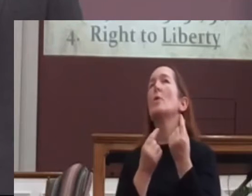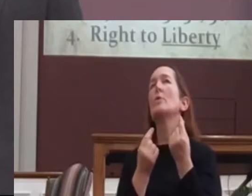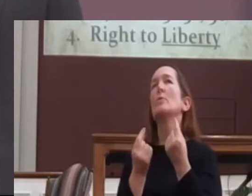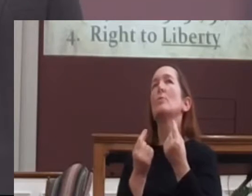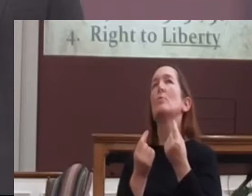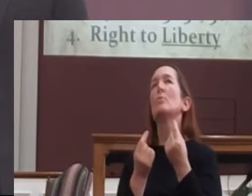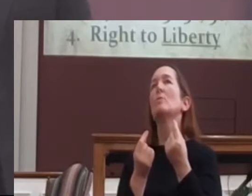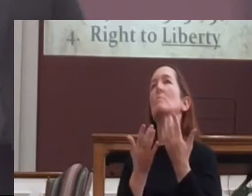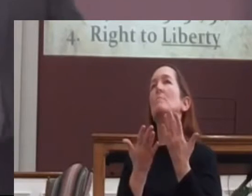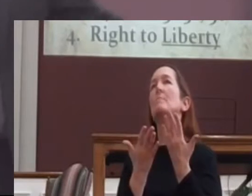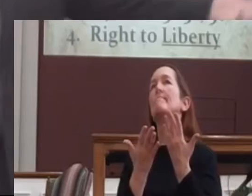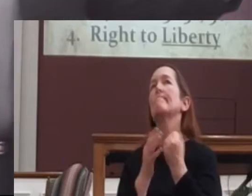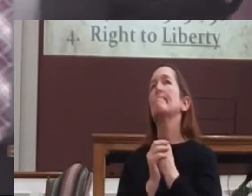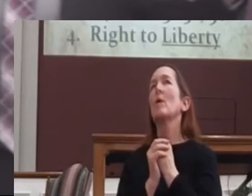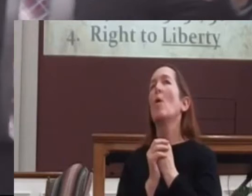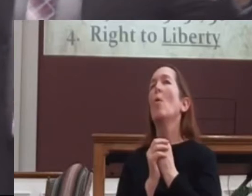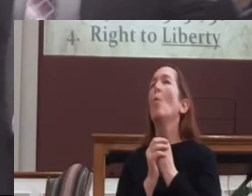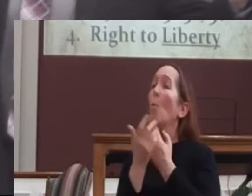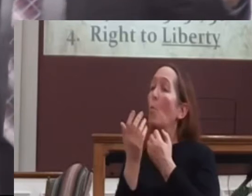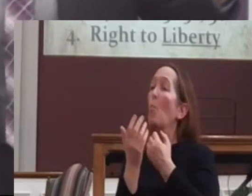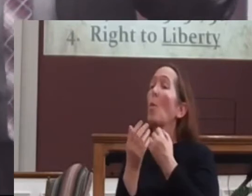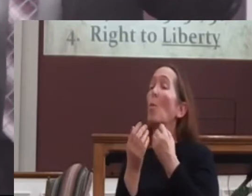So what do we do in the meantime?